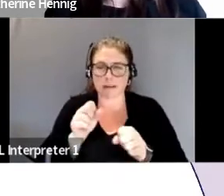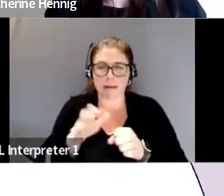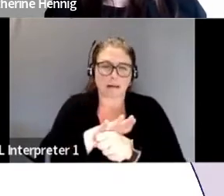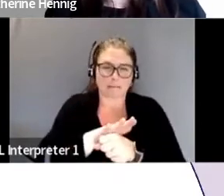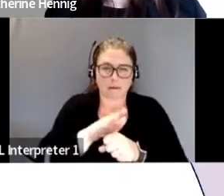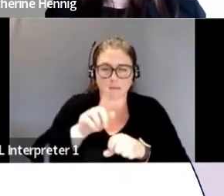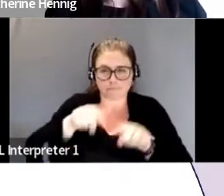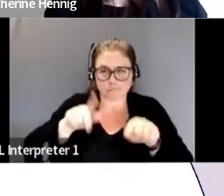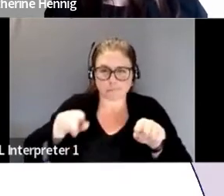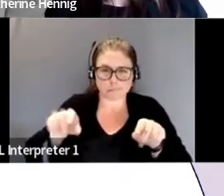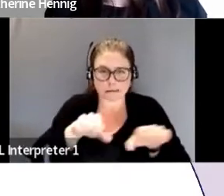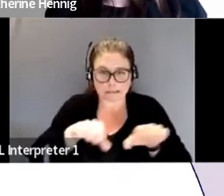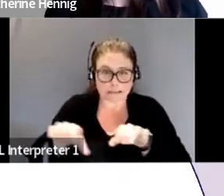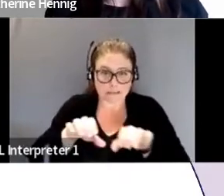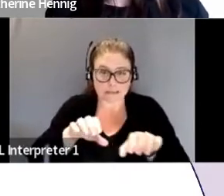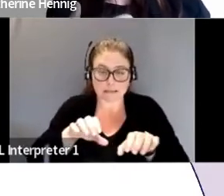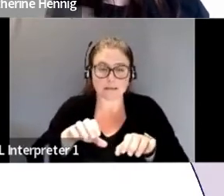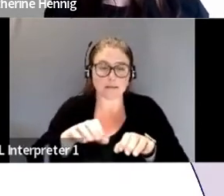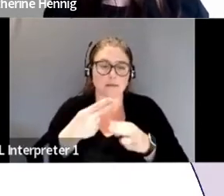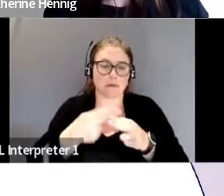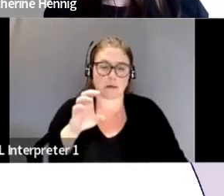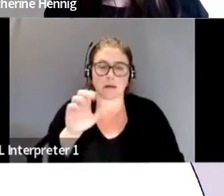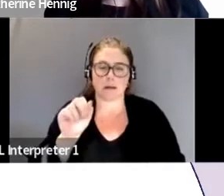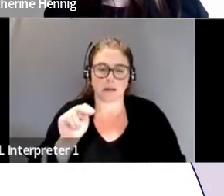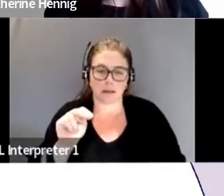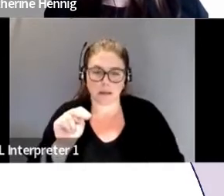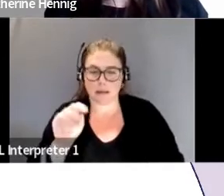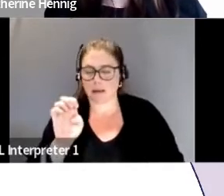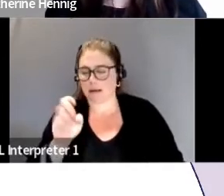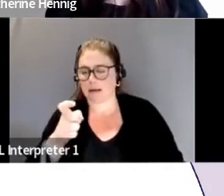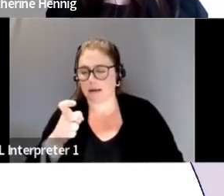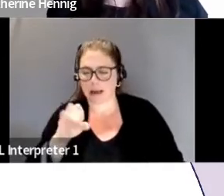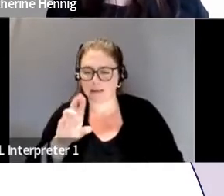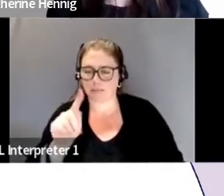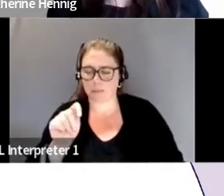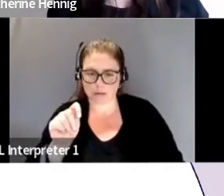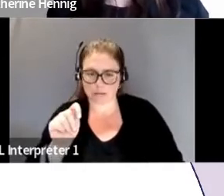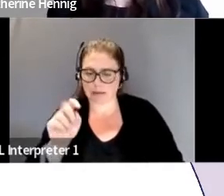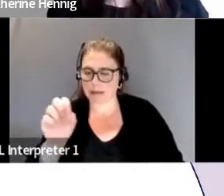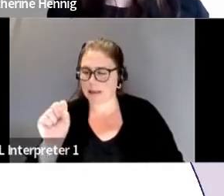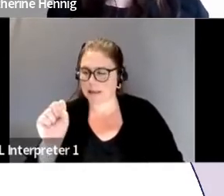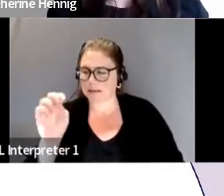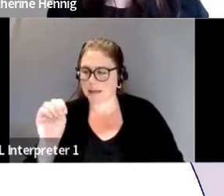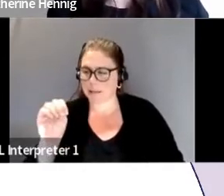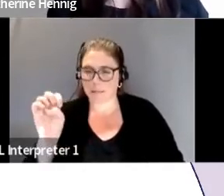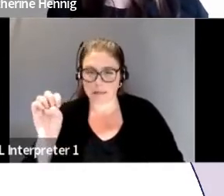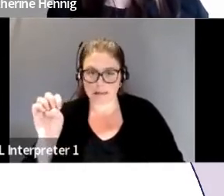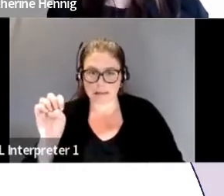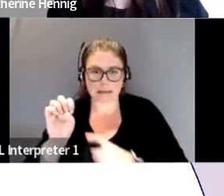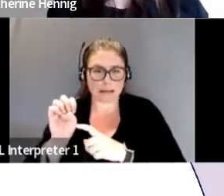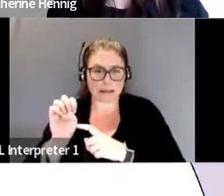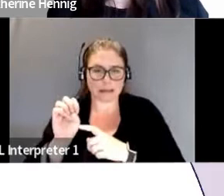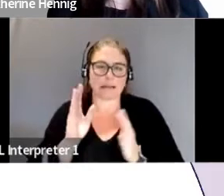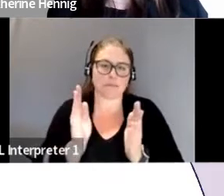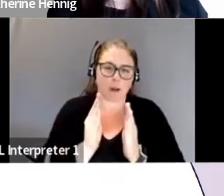is the CanExport, and I may butcher this, SME, as I like to call it for fun, but SME just actually stands for small to